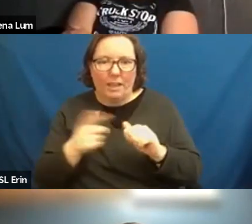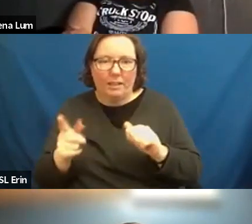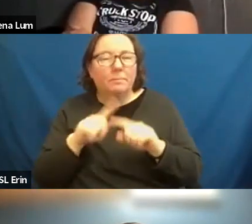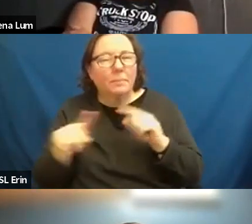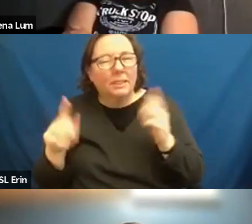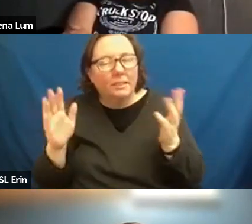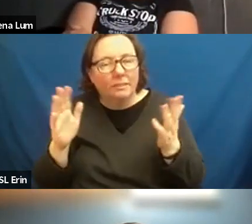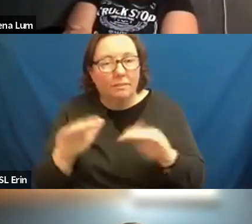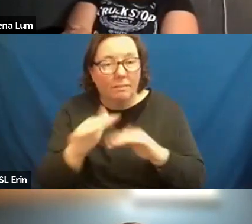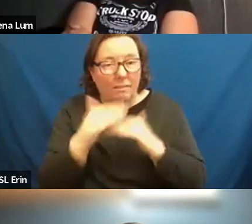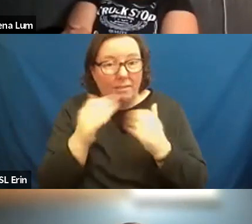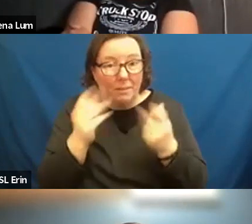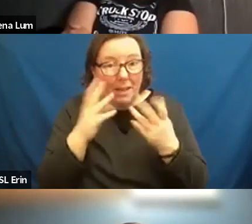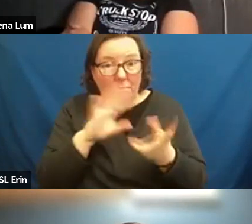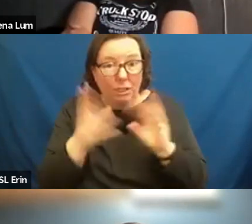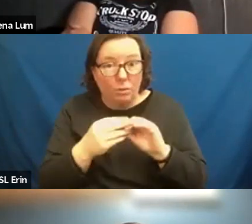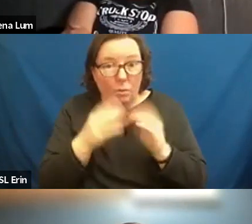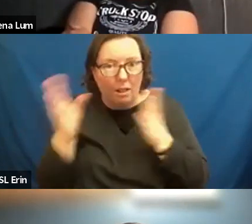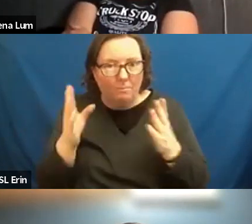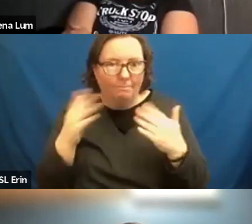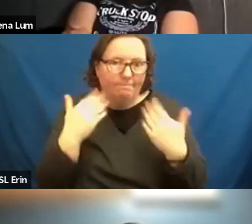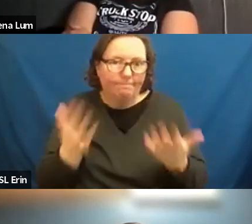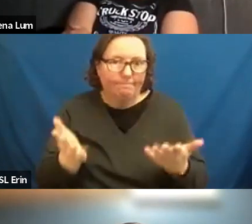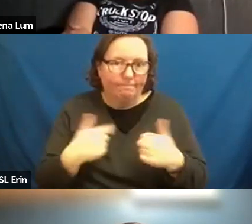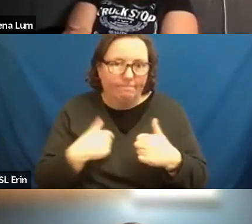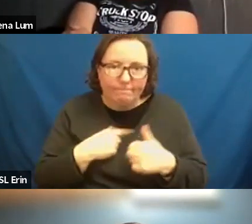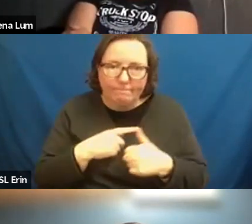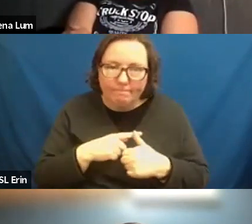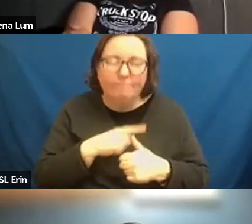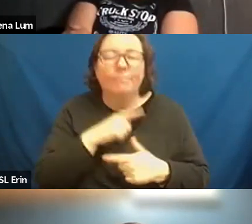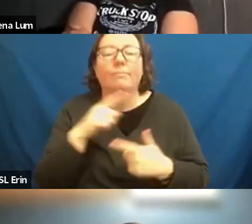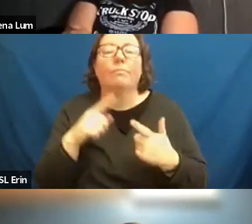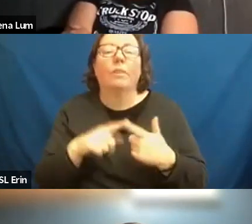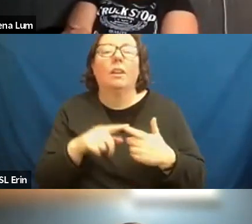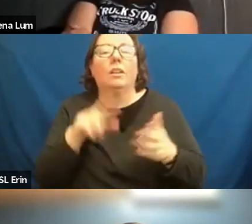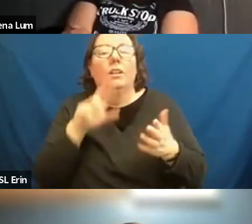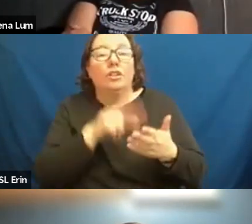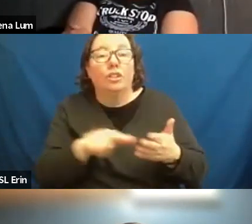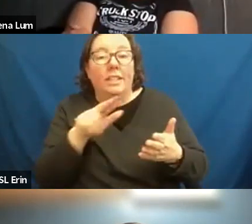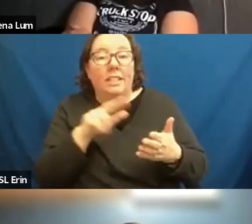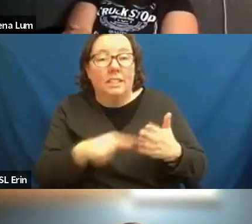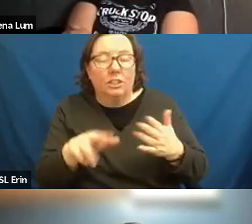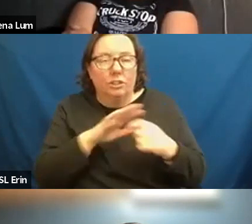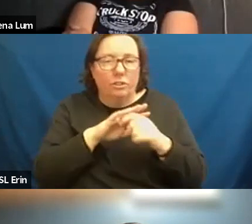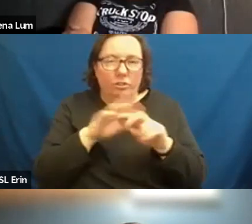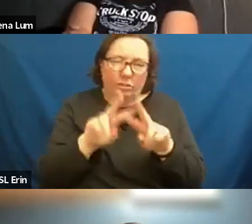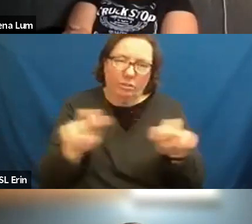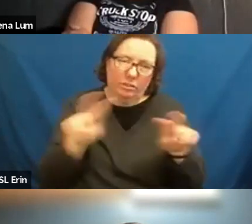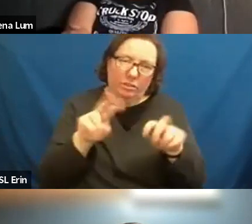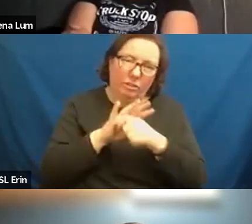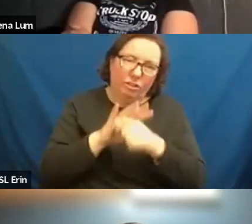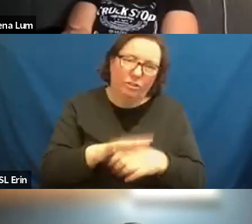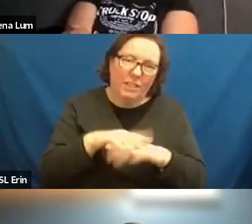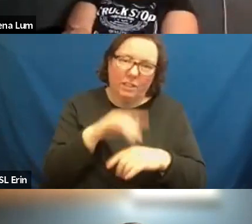number. In terms of researching this, the stress involved, I don't know